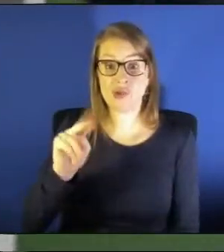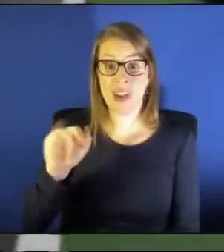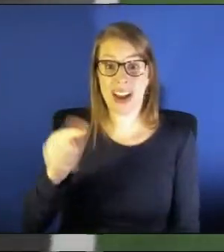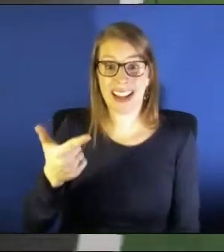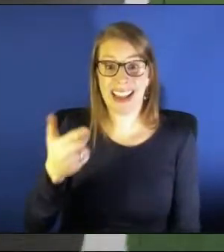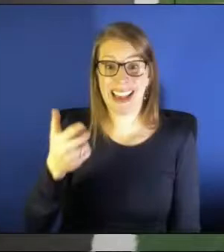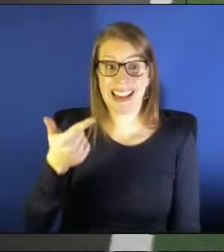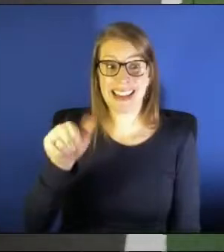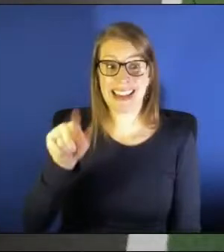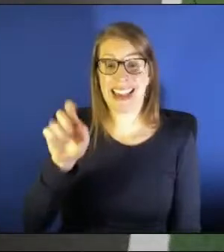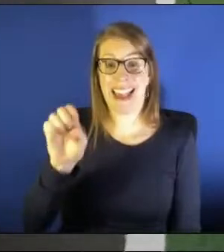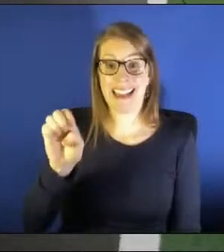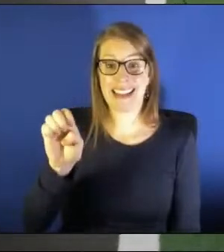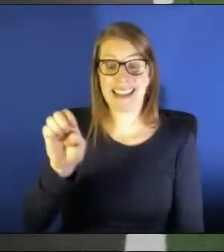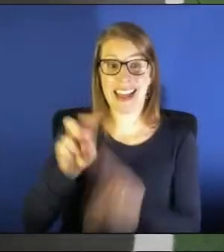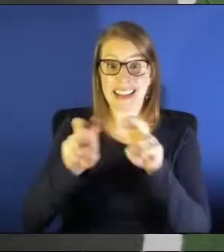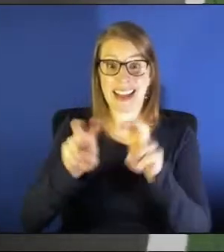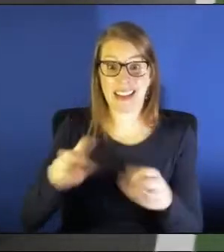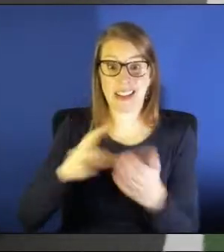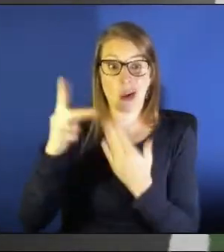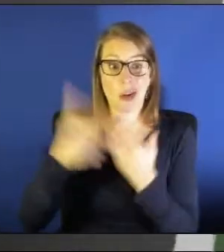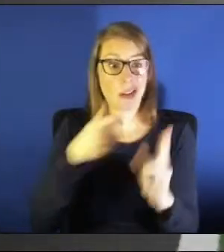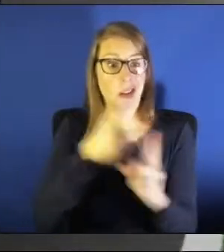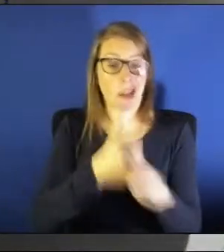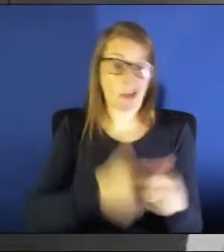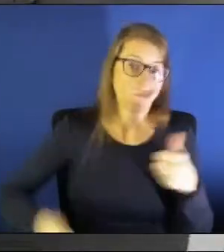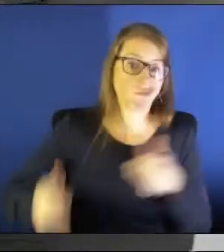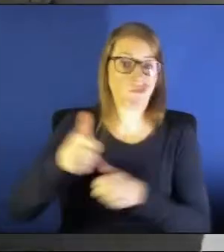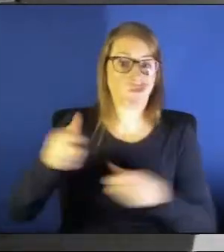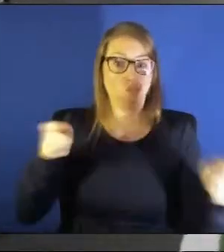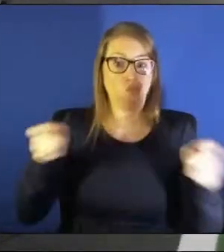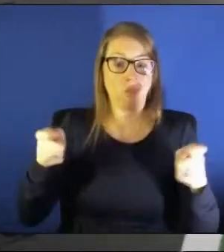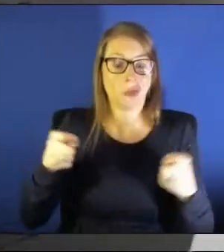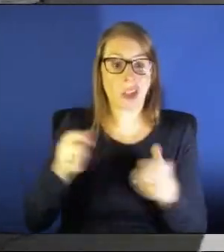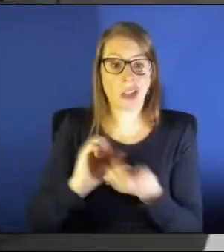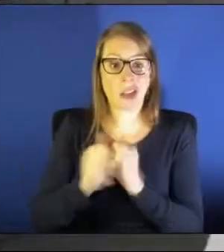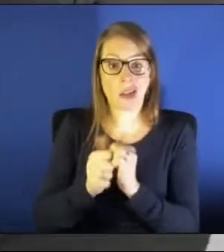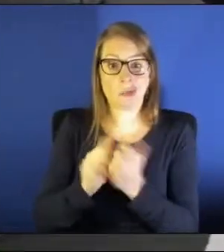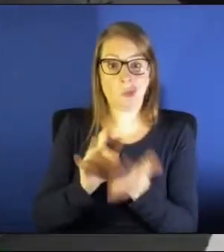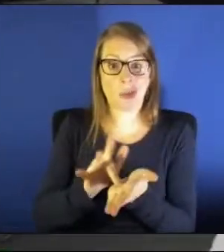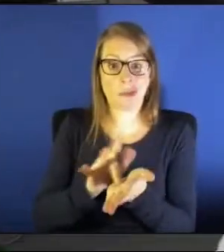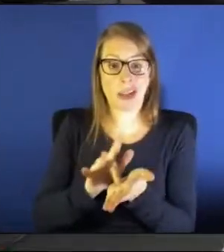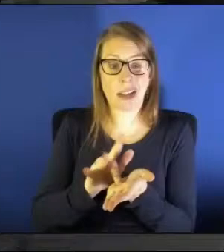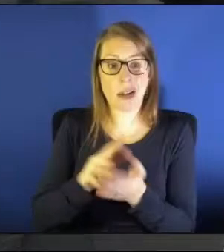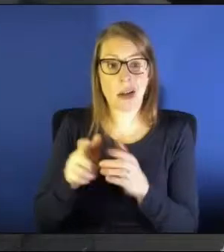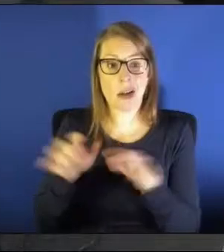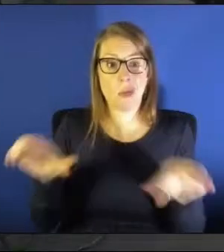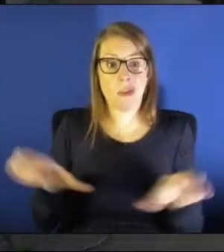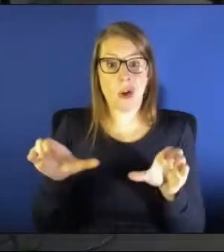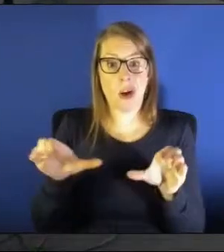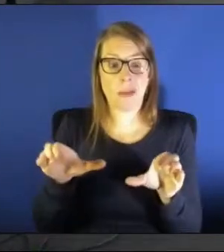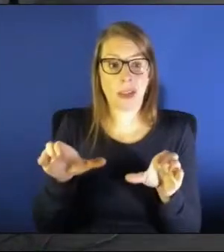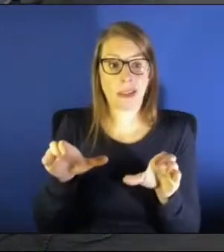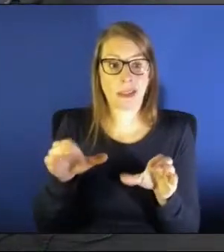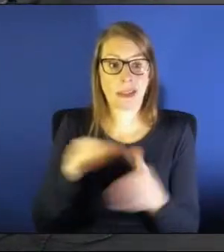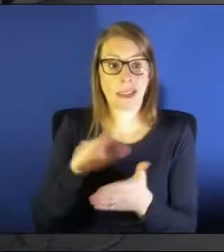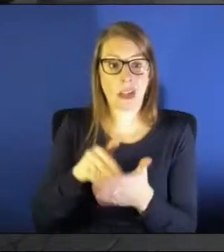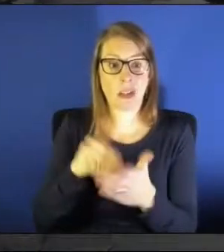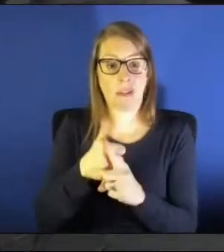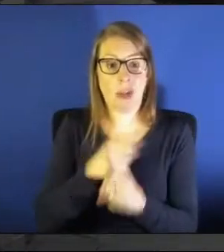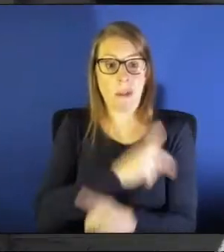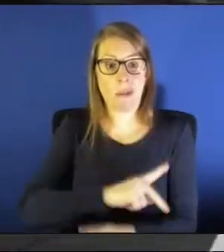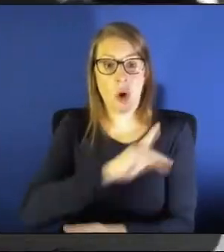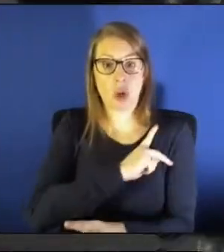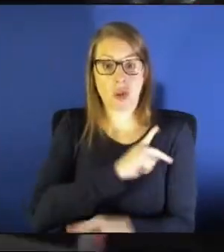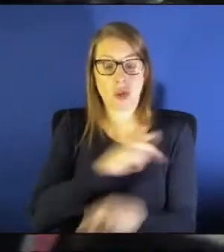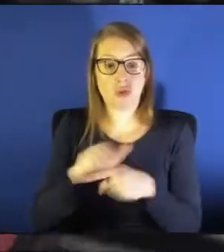Sloop. He's in charge of the whole shebang. He's at the Sports Medicine Performance Center. He's also a personal trainer. You've hooked all these doodads up to